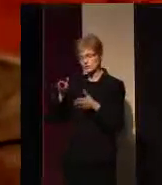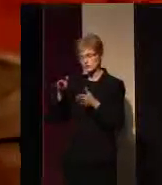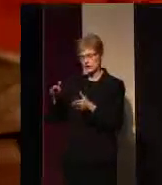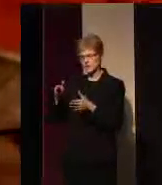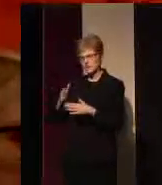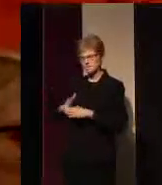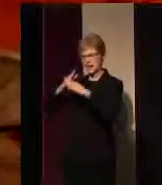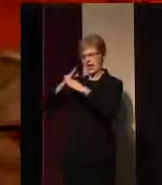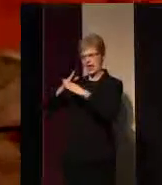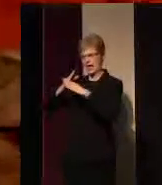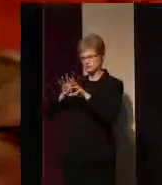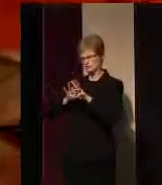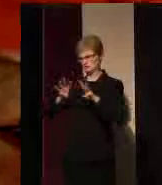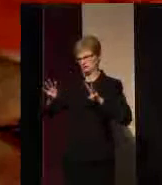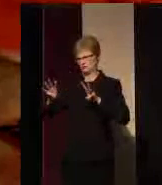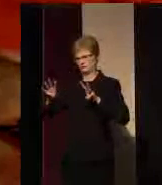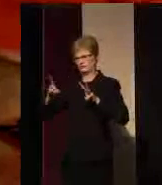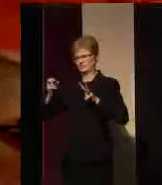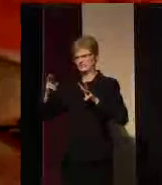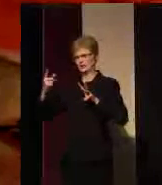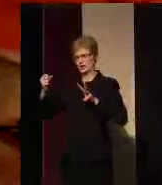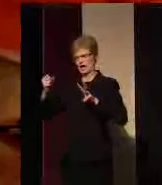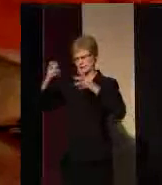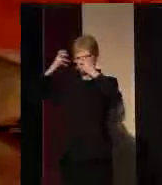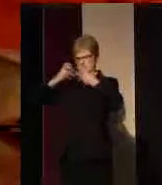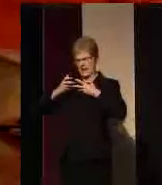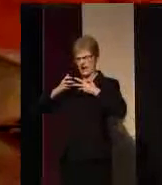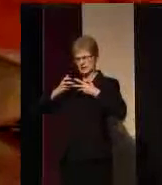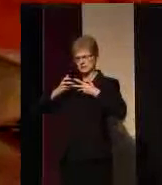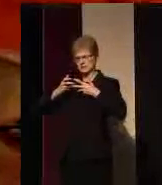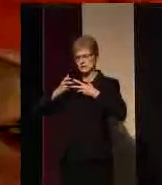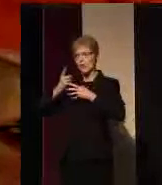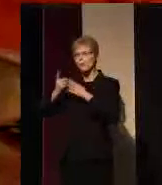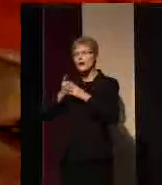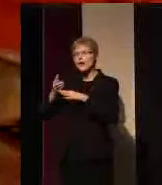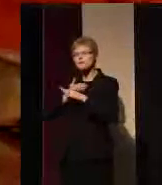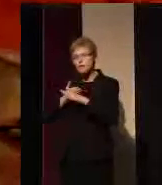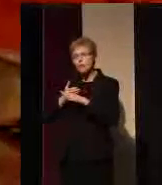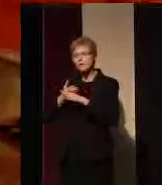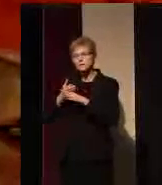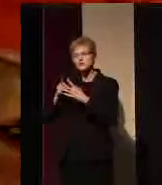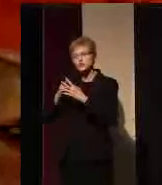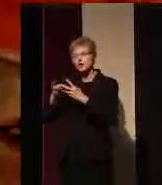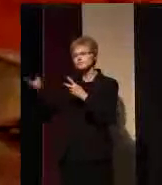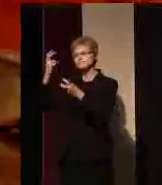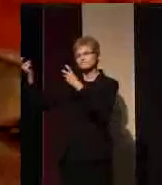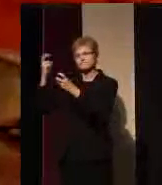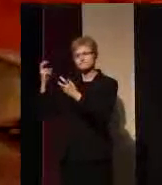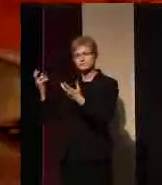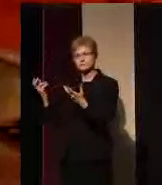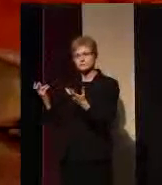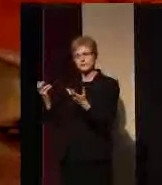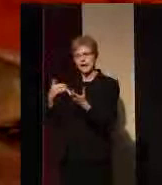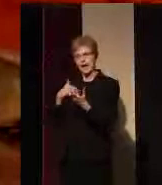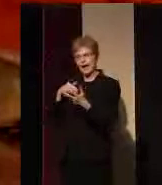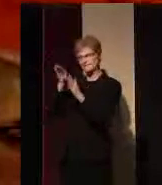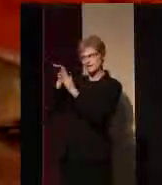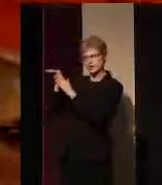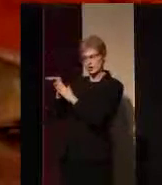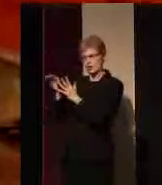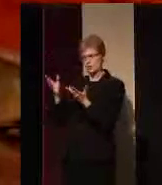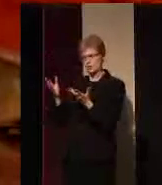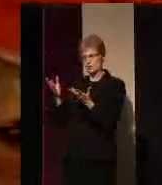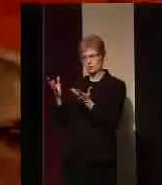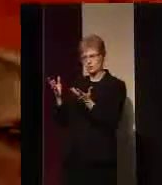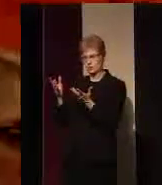masks an hour before any looting. I have them on video in their tear gas masks. There's a media narrative that they only escalated